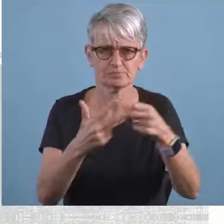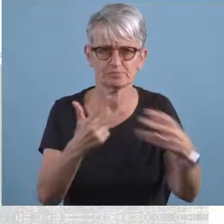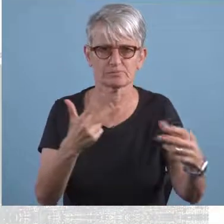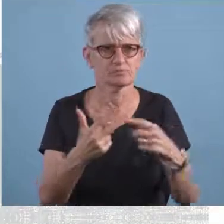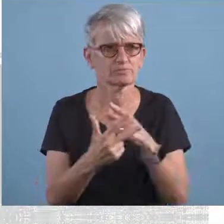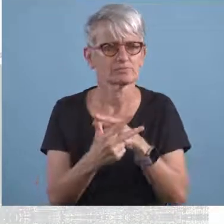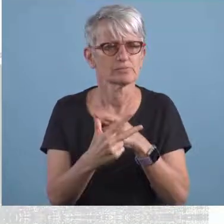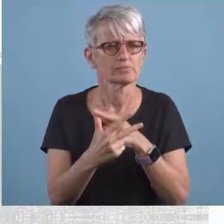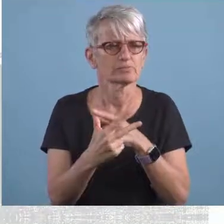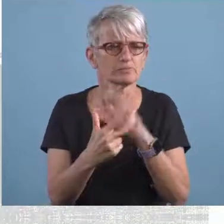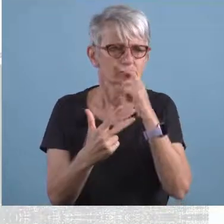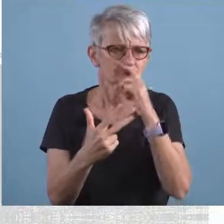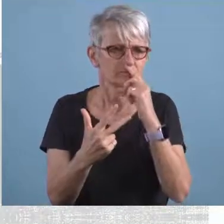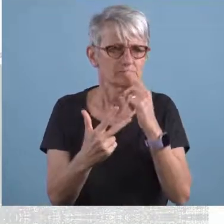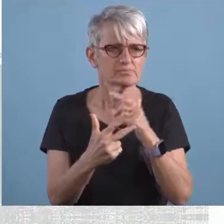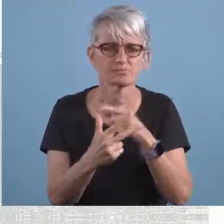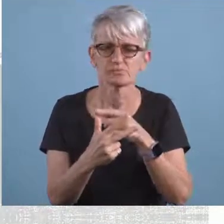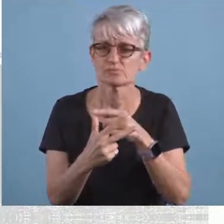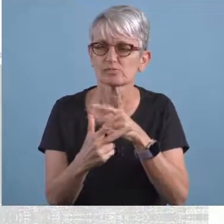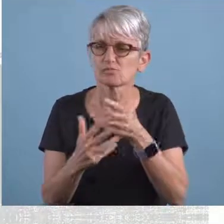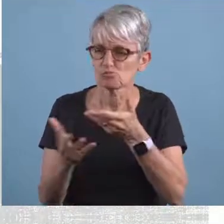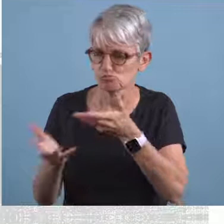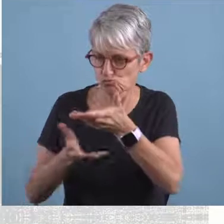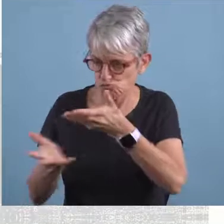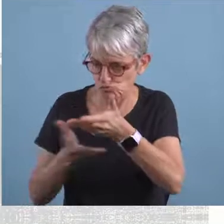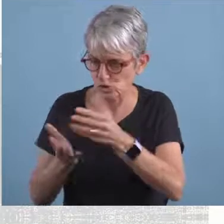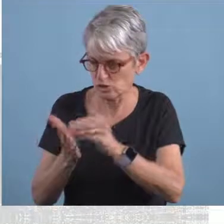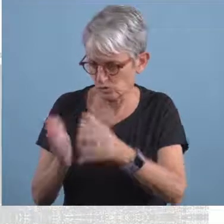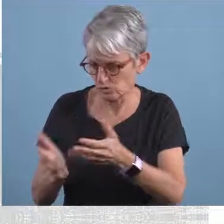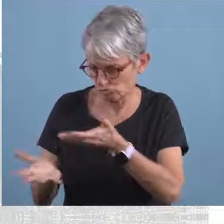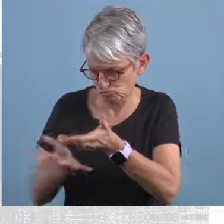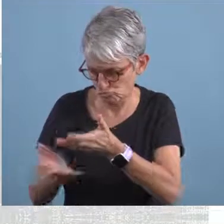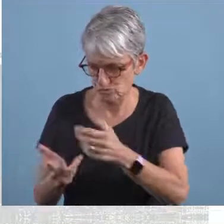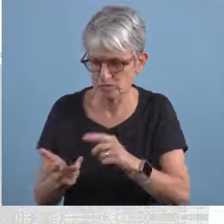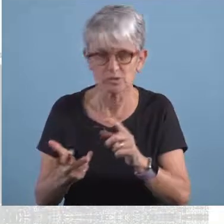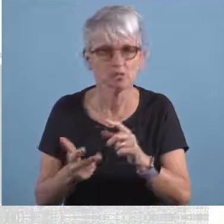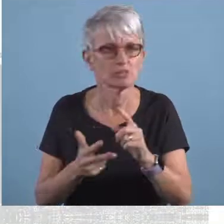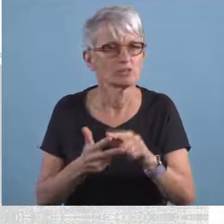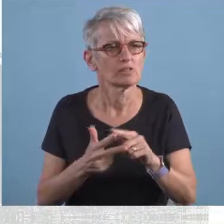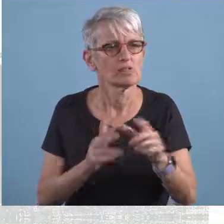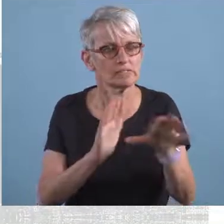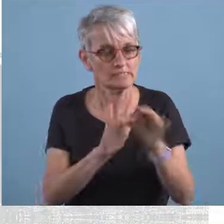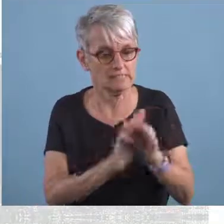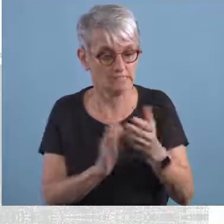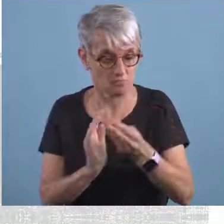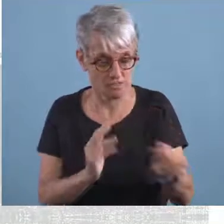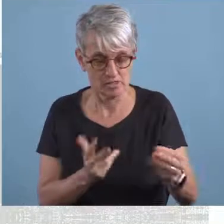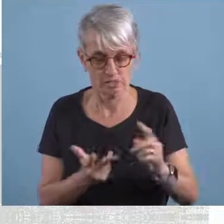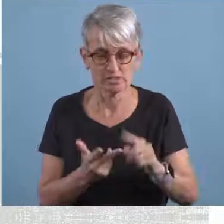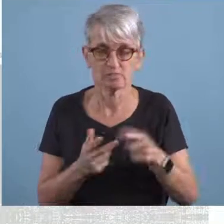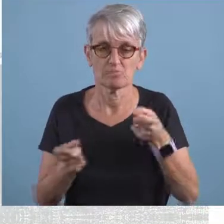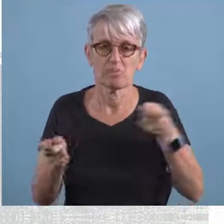Engaging the recipient of the services, the student, selecting your materials, managing the